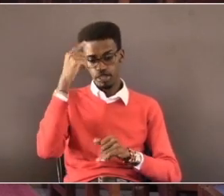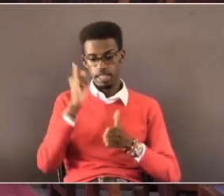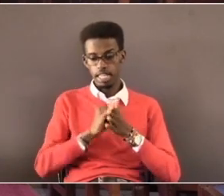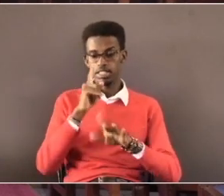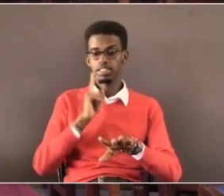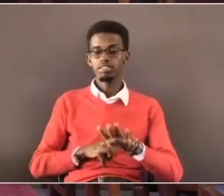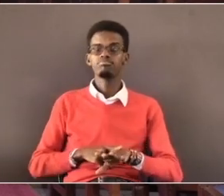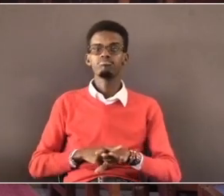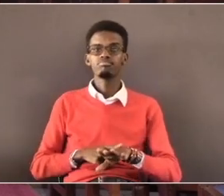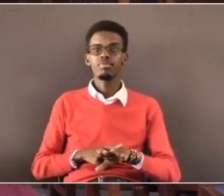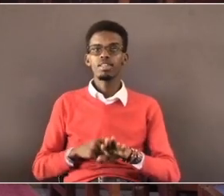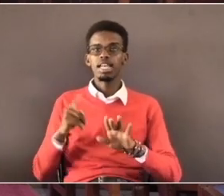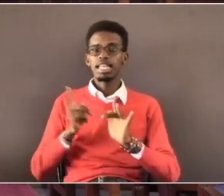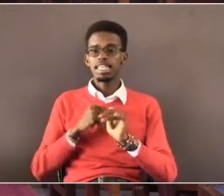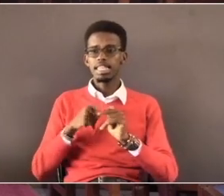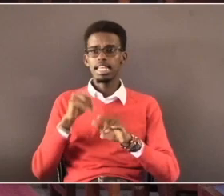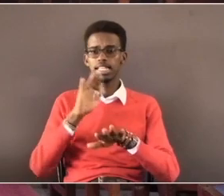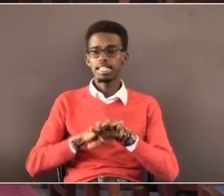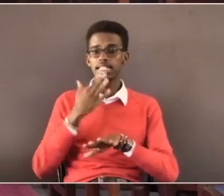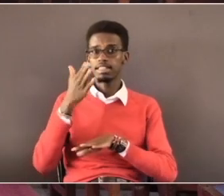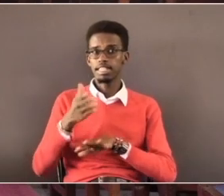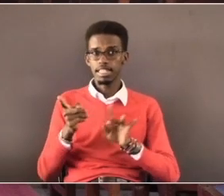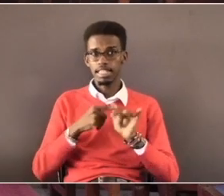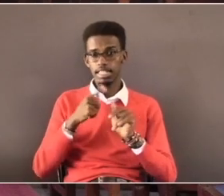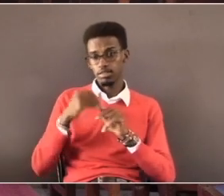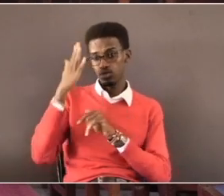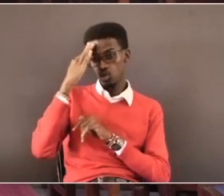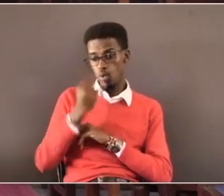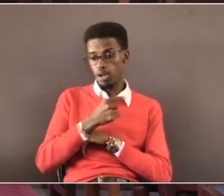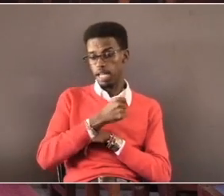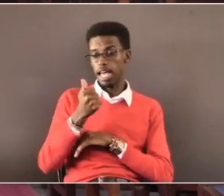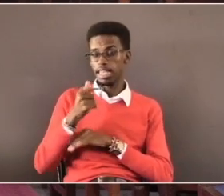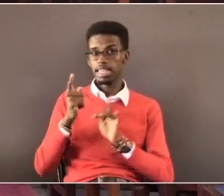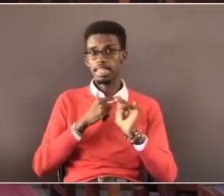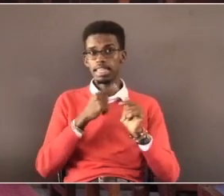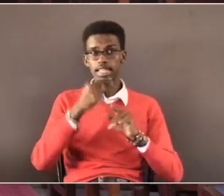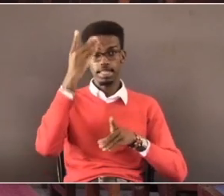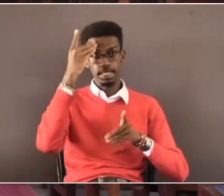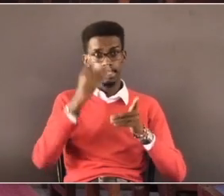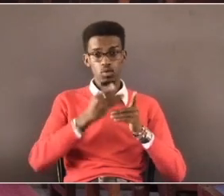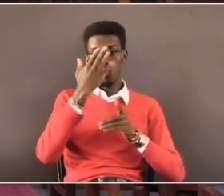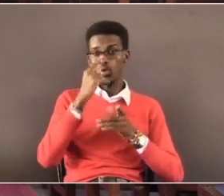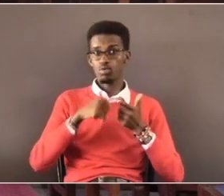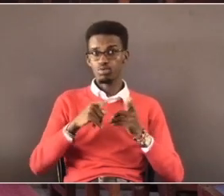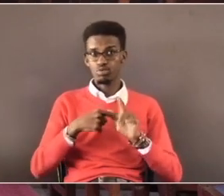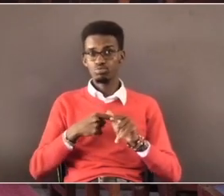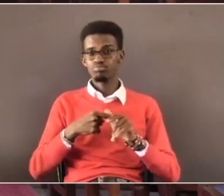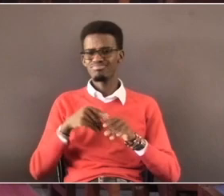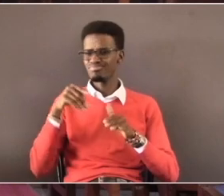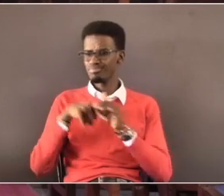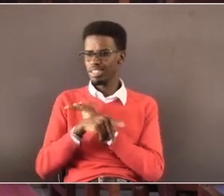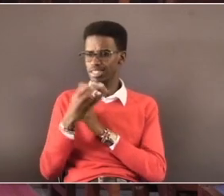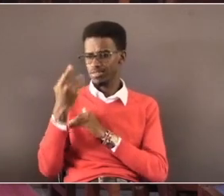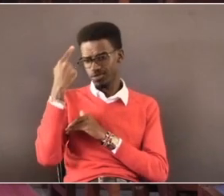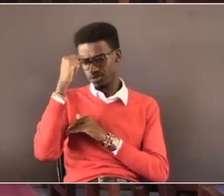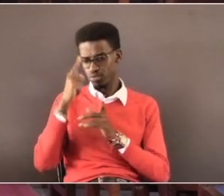particular date. And when you get there, and as you get to know each other, then you will decide, do I need to chip in as a lady?